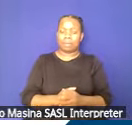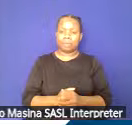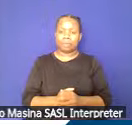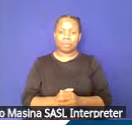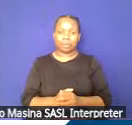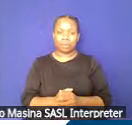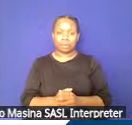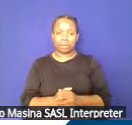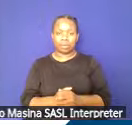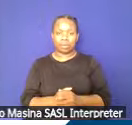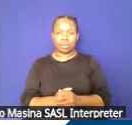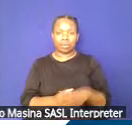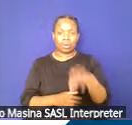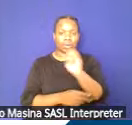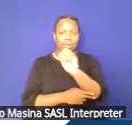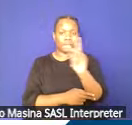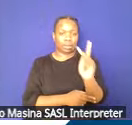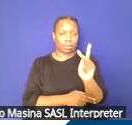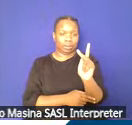Right.